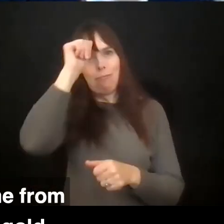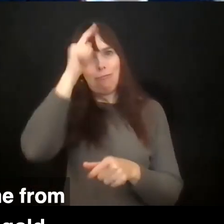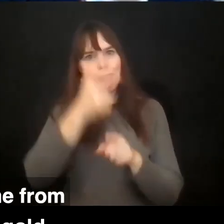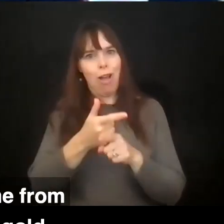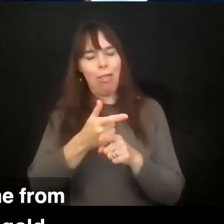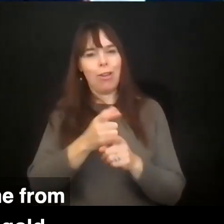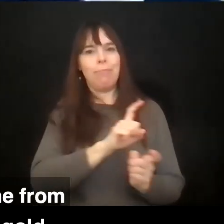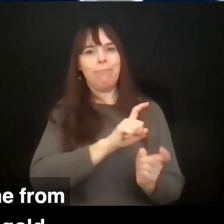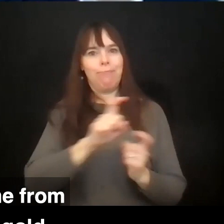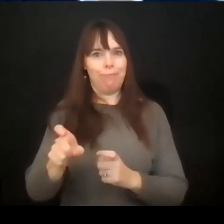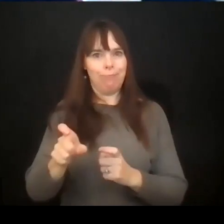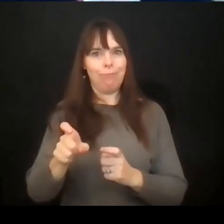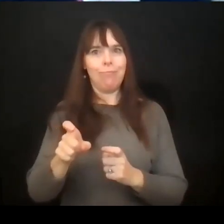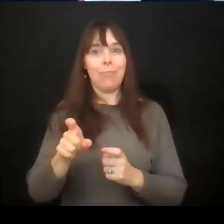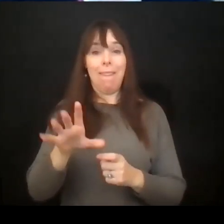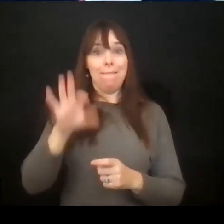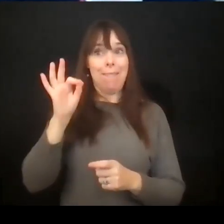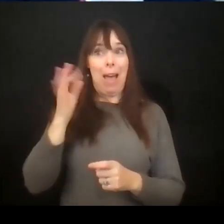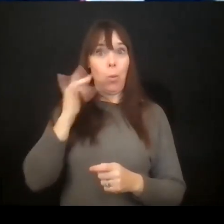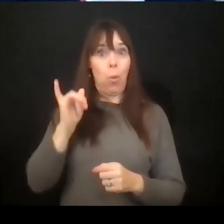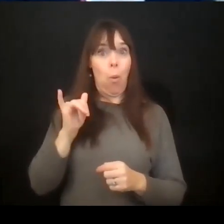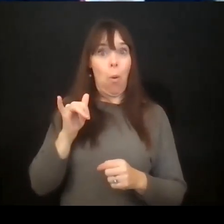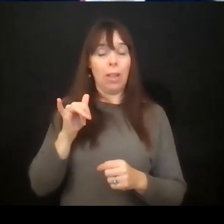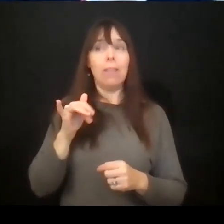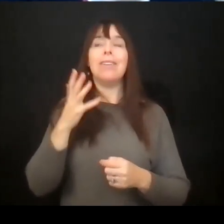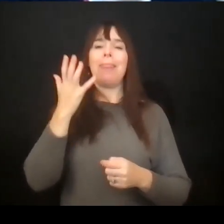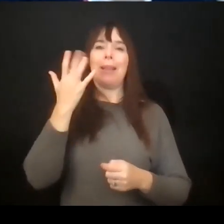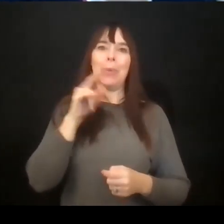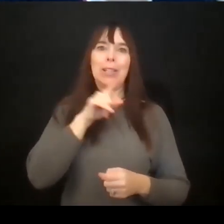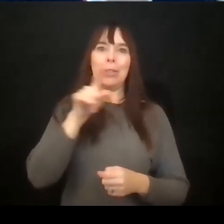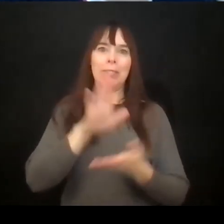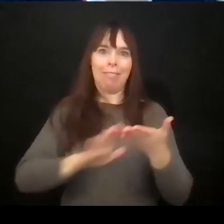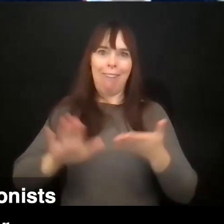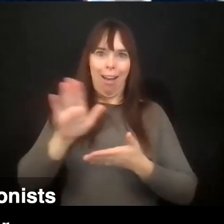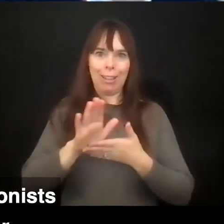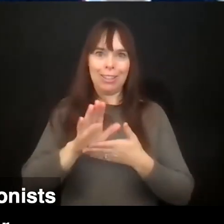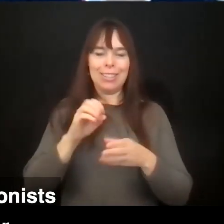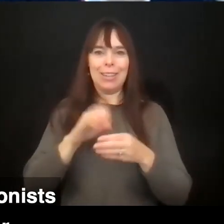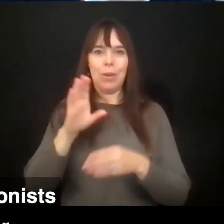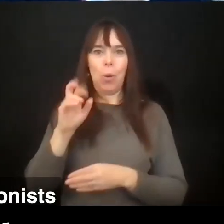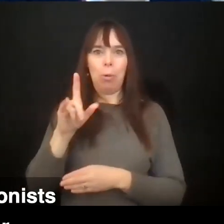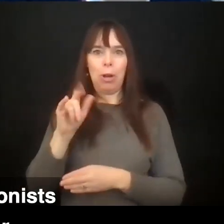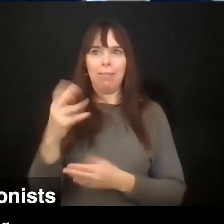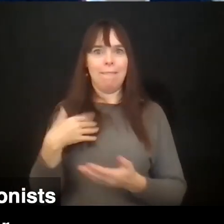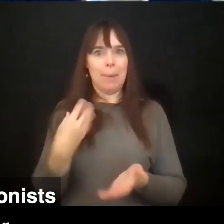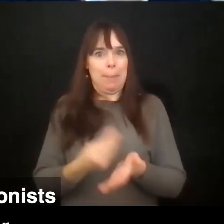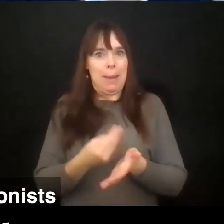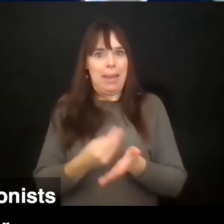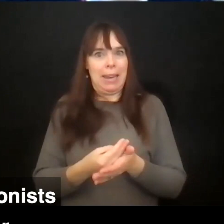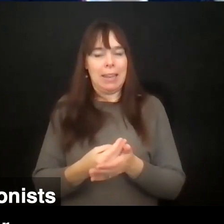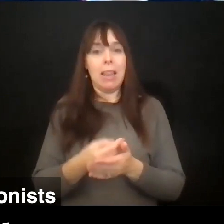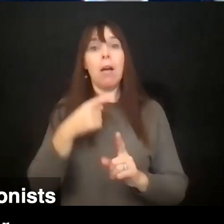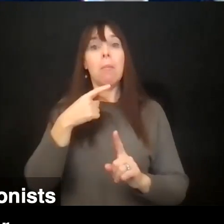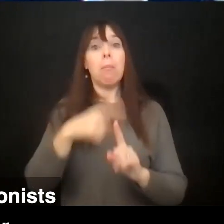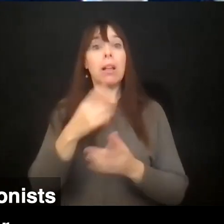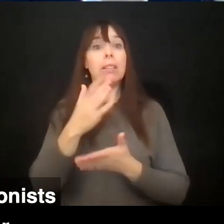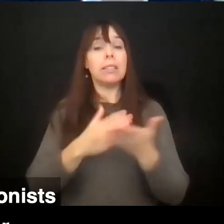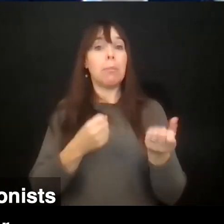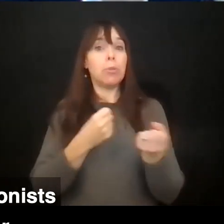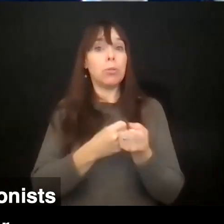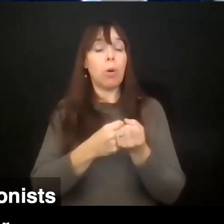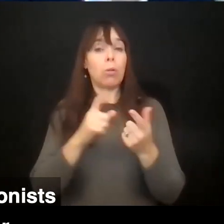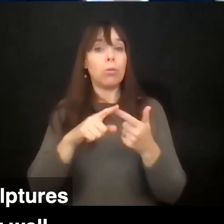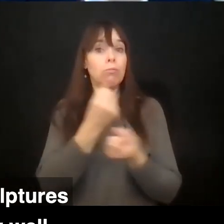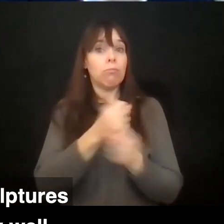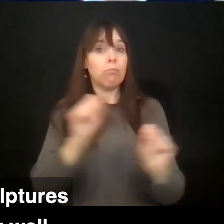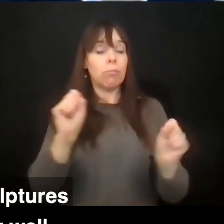who struck gold, so that's why she went to Oberlin. But she also had abolitionists who helped fund